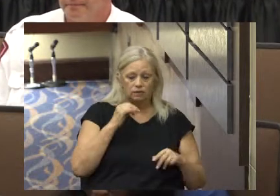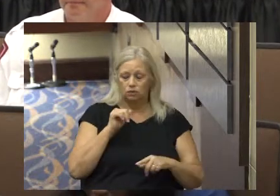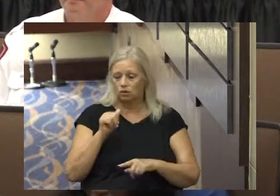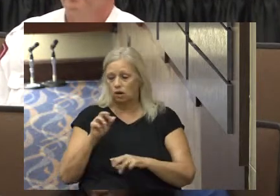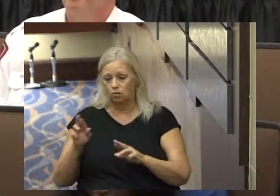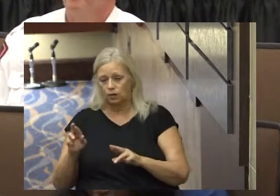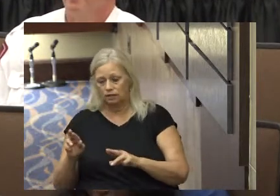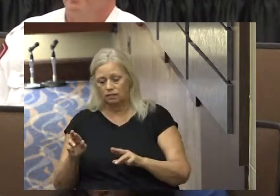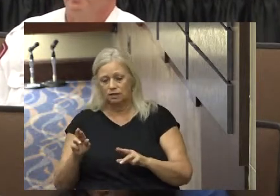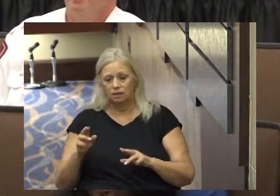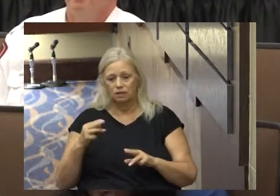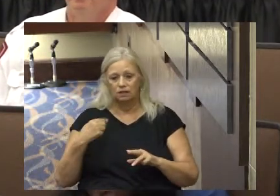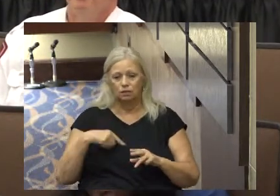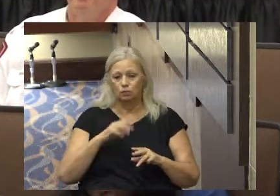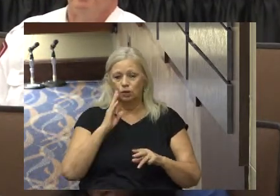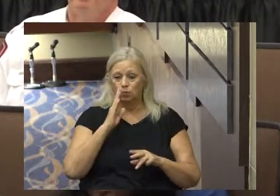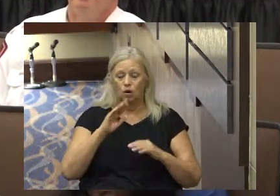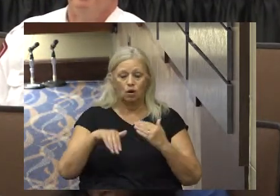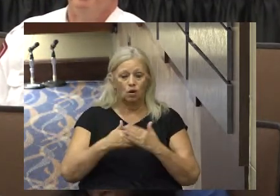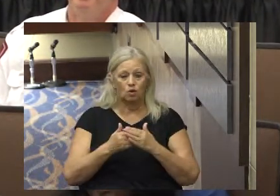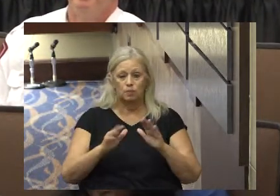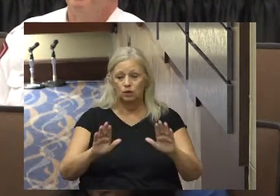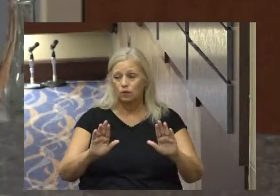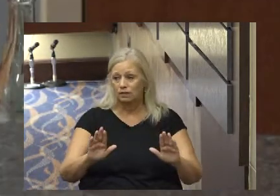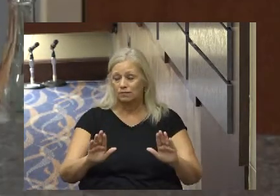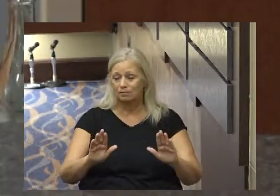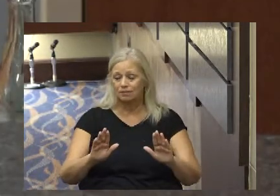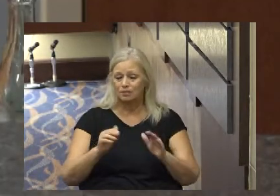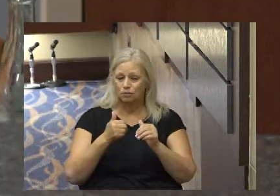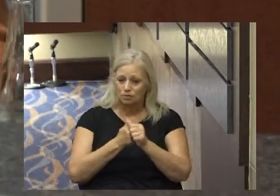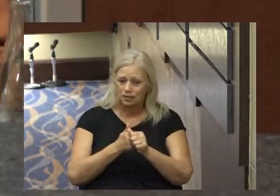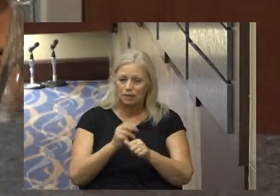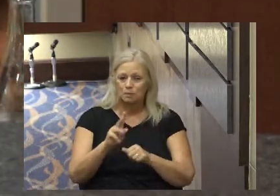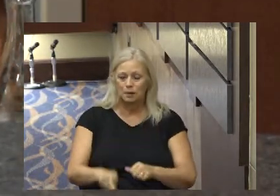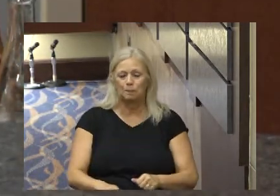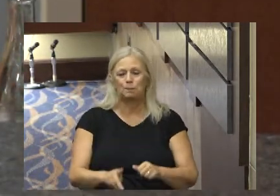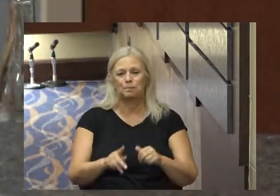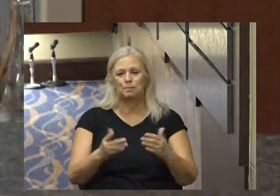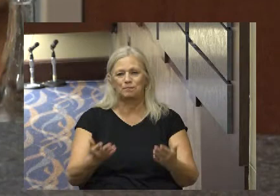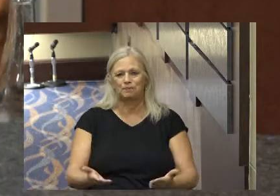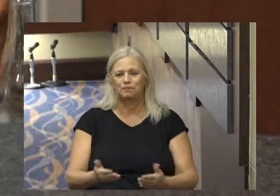So we all want to be great, so keep it up.